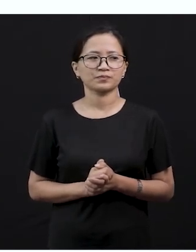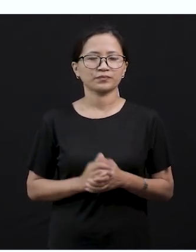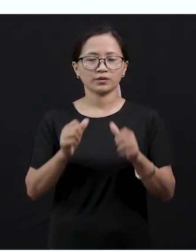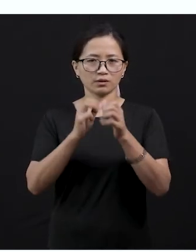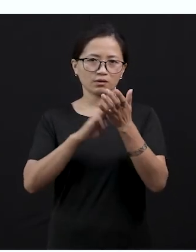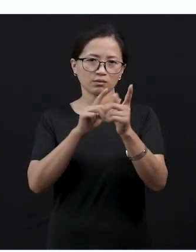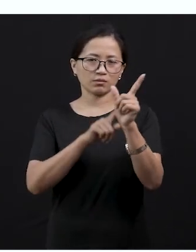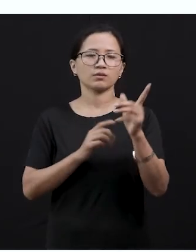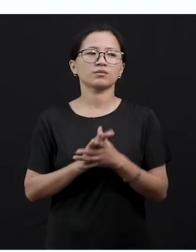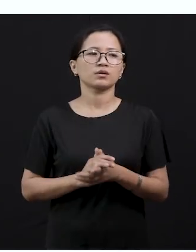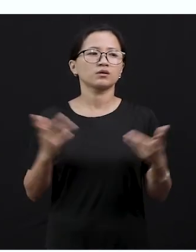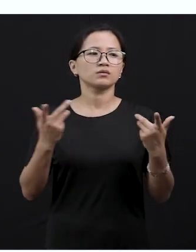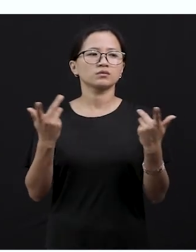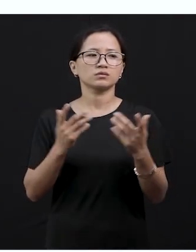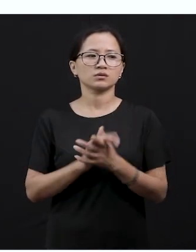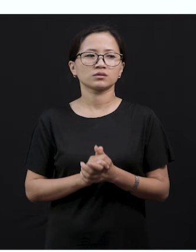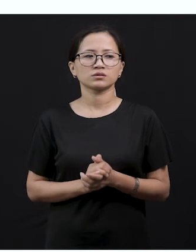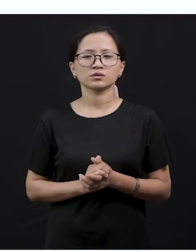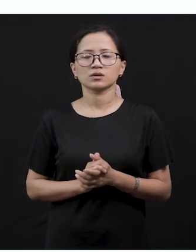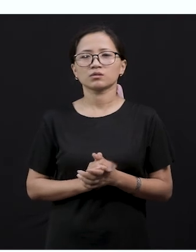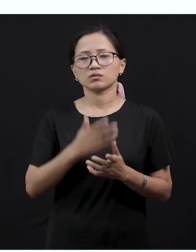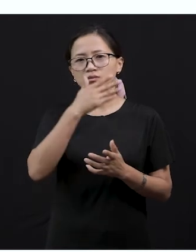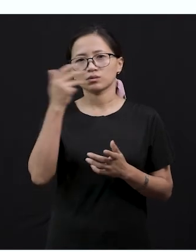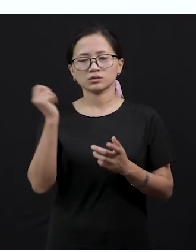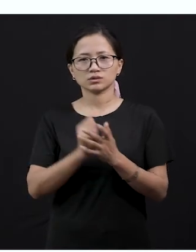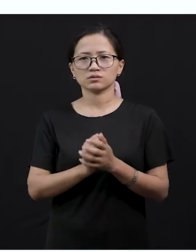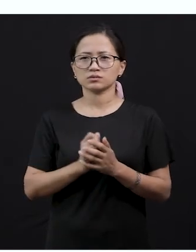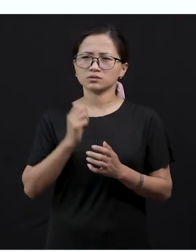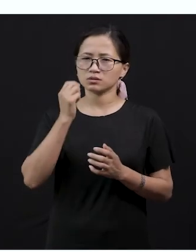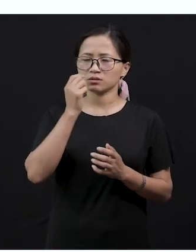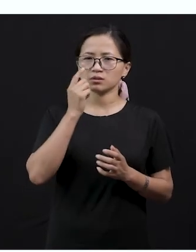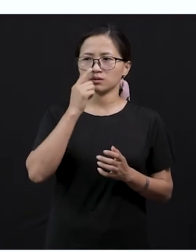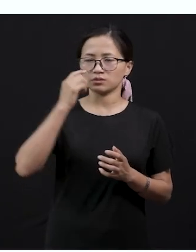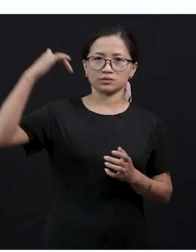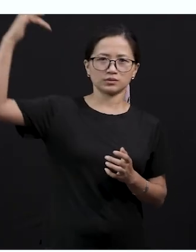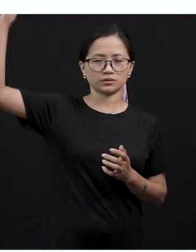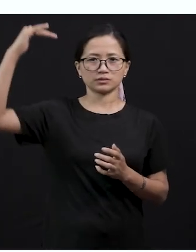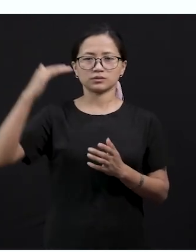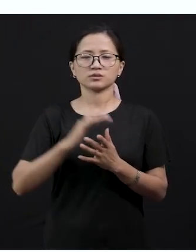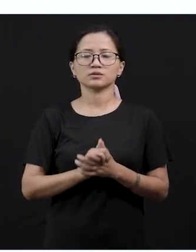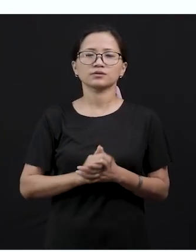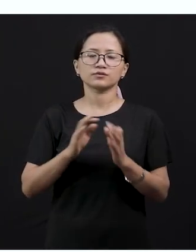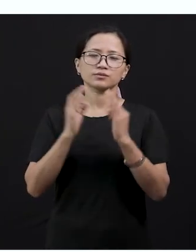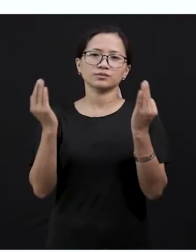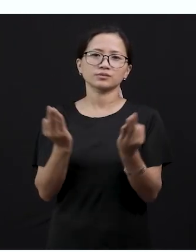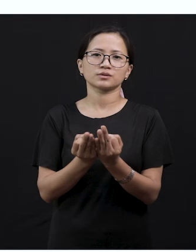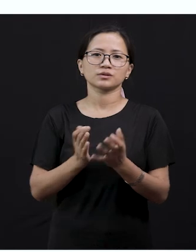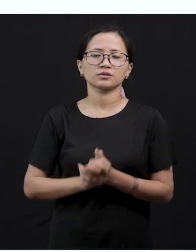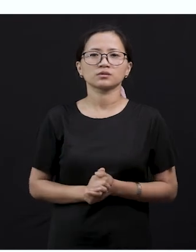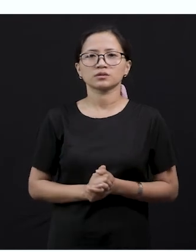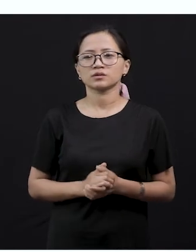The next is Emmy. Emmy is the eldest, okay? He is the eldest in the family, but she